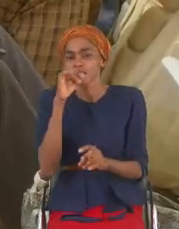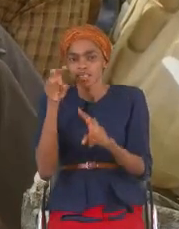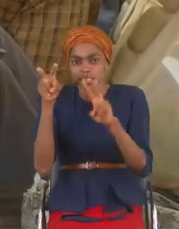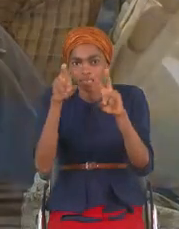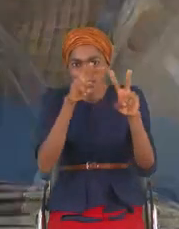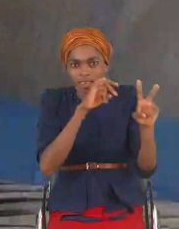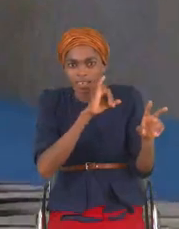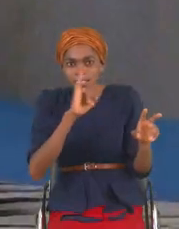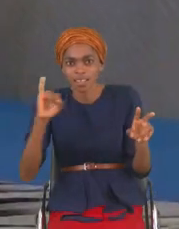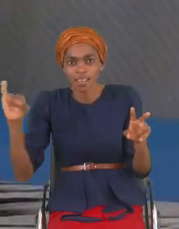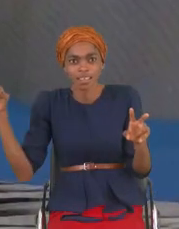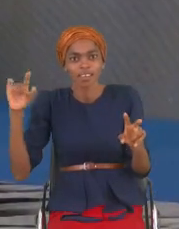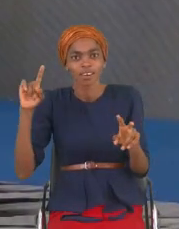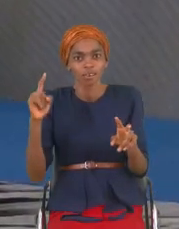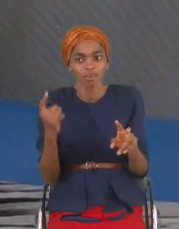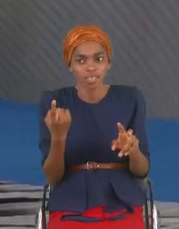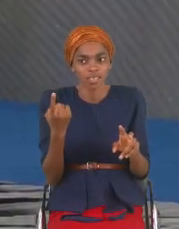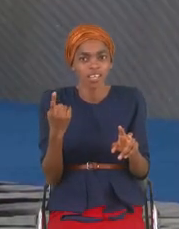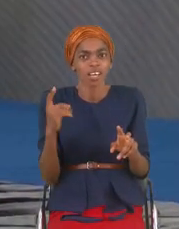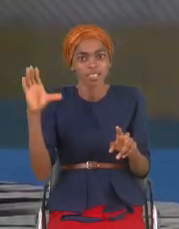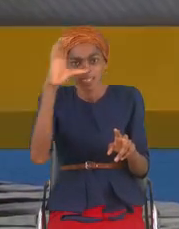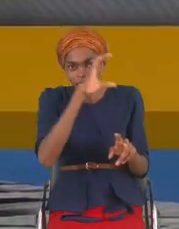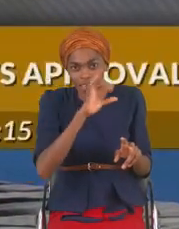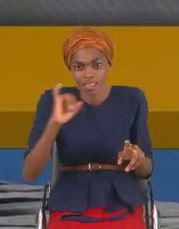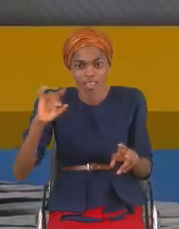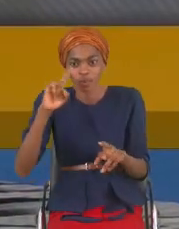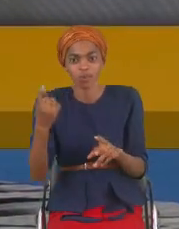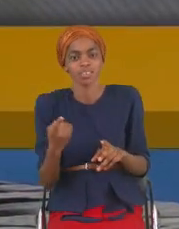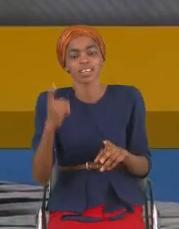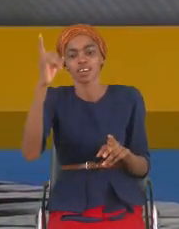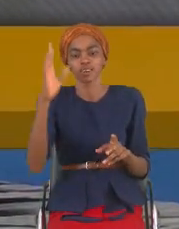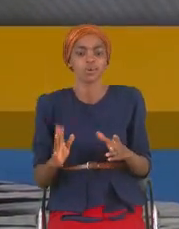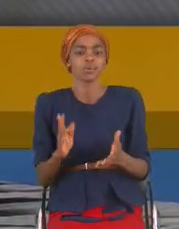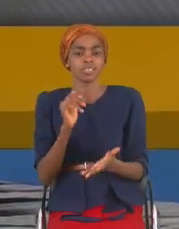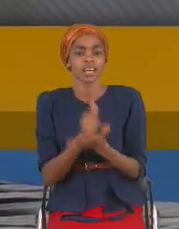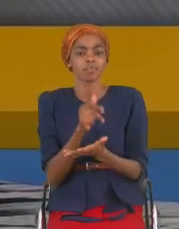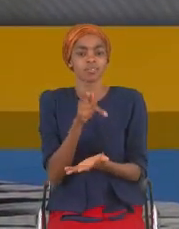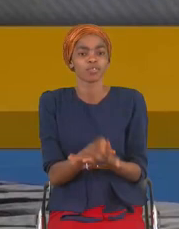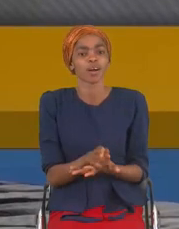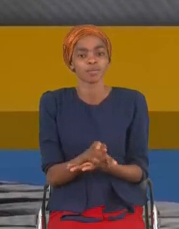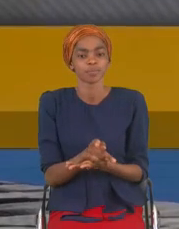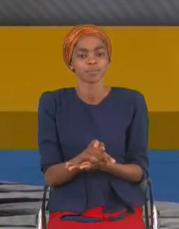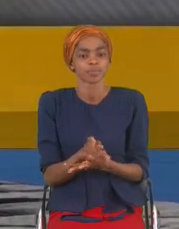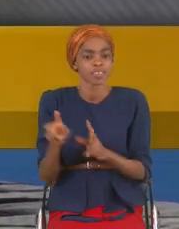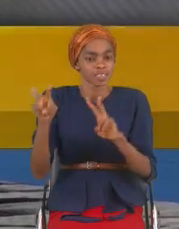only God's approval. Seeking only God's approval.